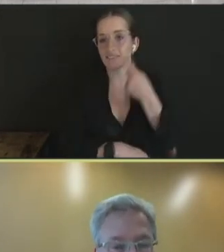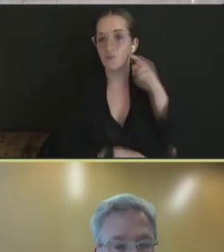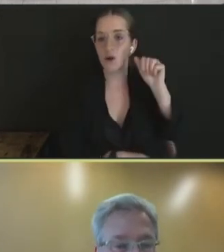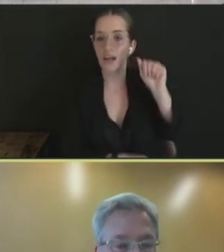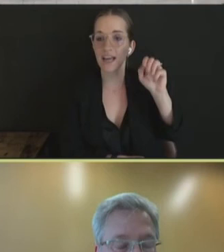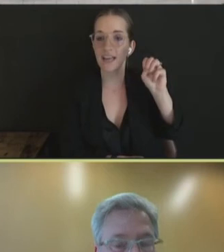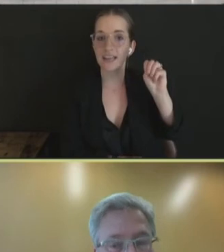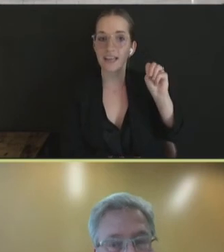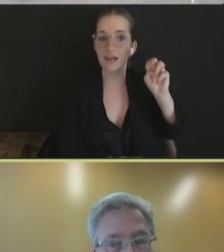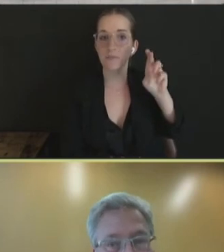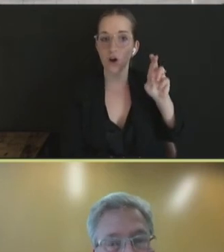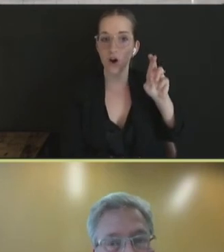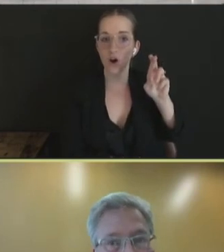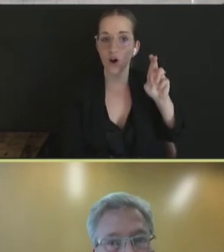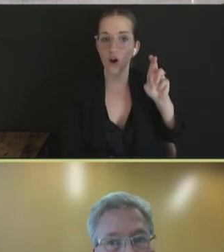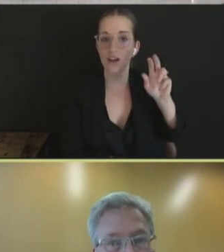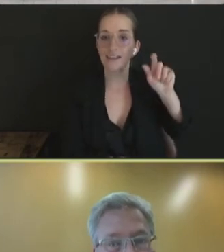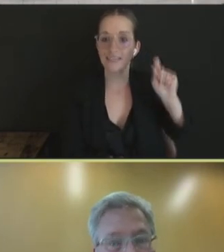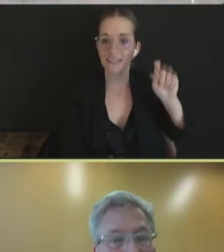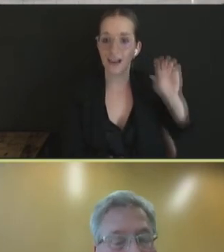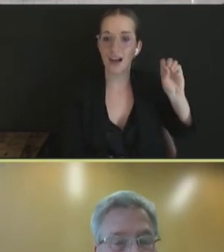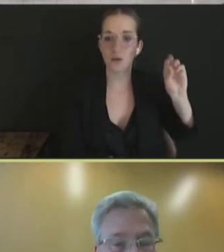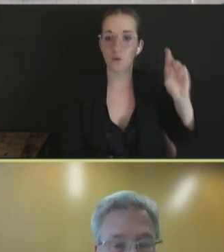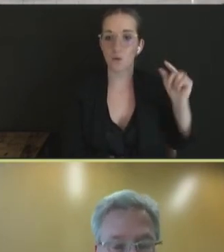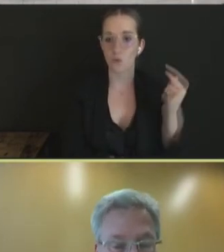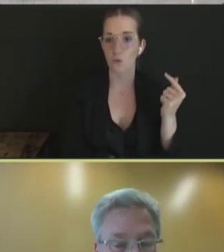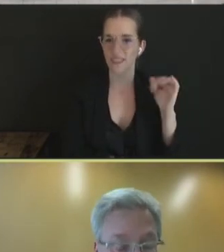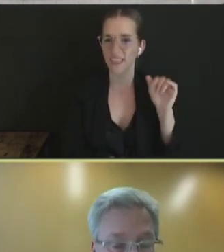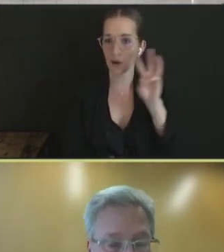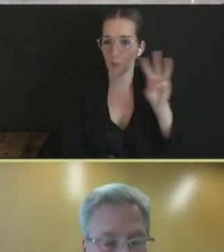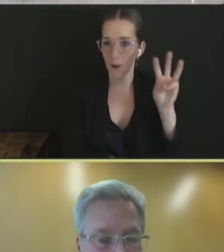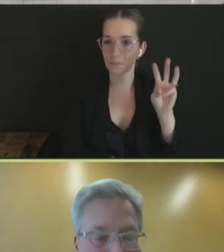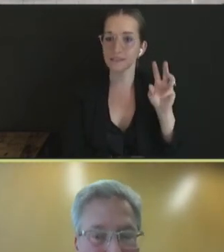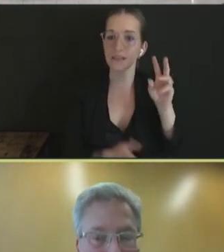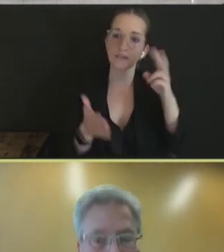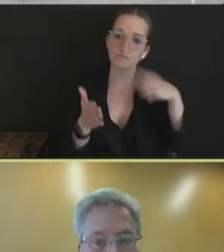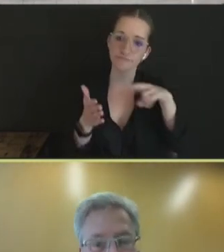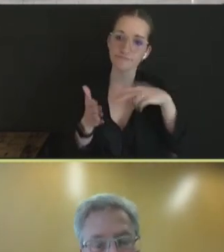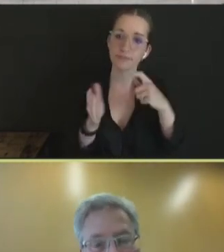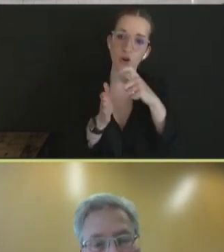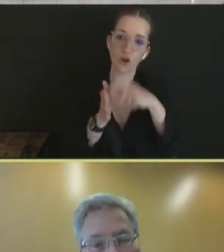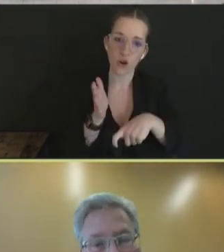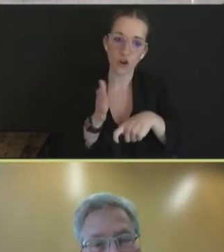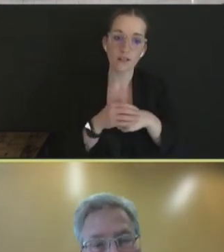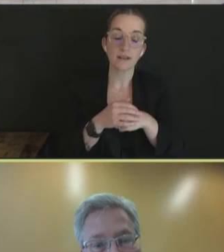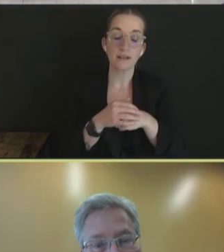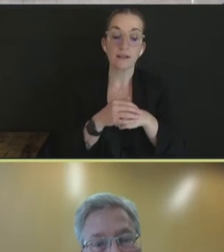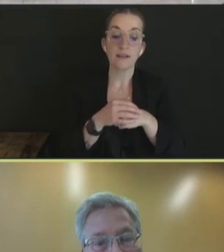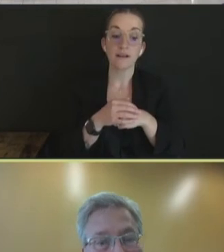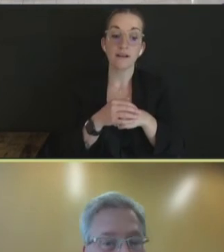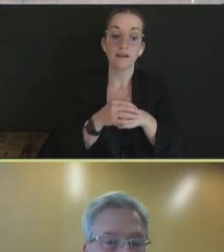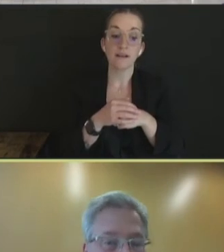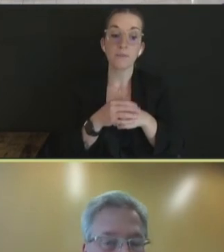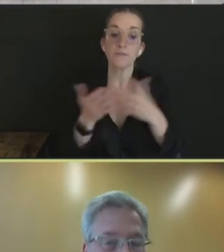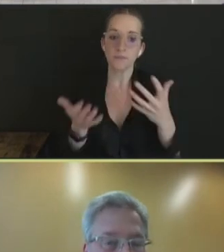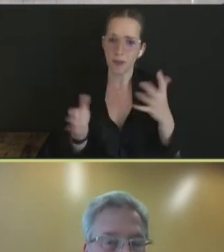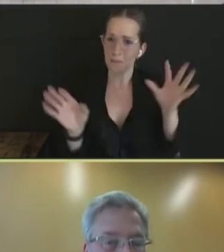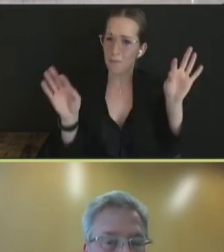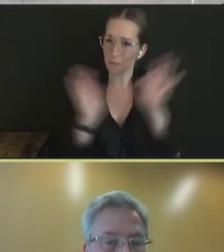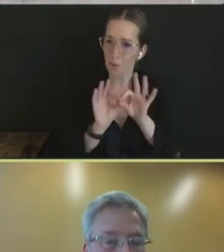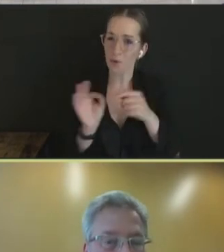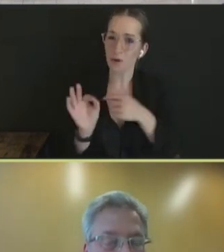vaccinesforamr.org. The thing that is most important in this, I feel, is that we have a